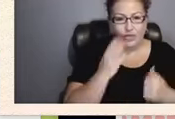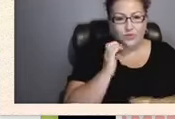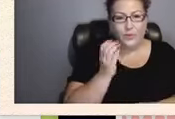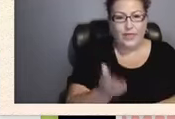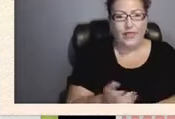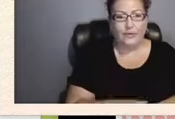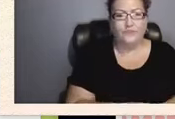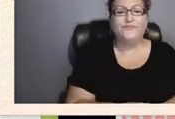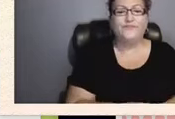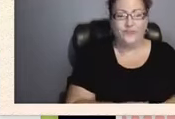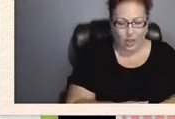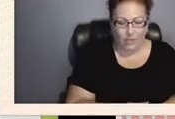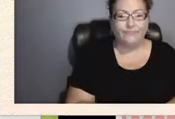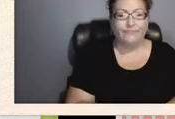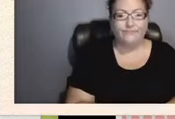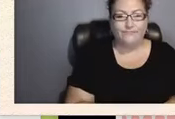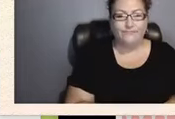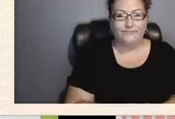Yes.